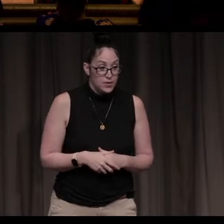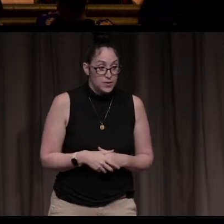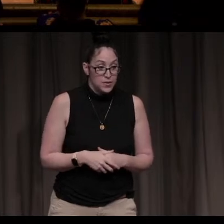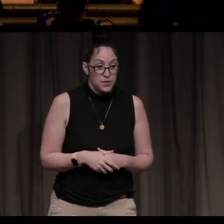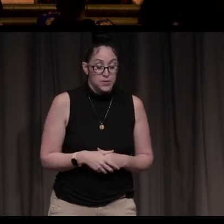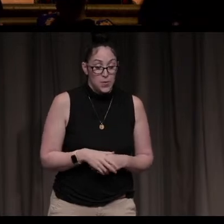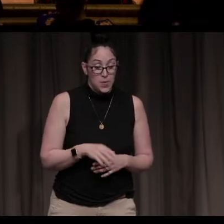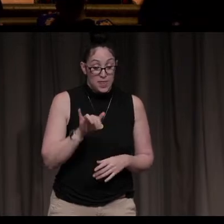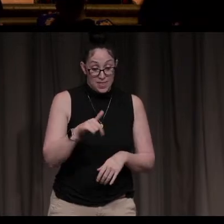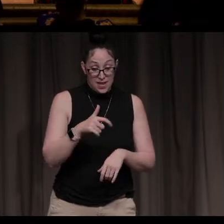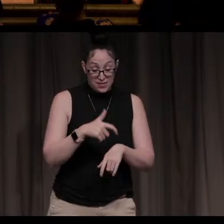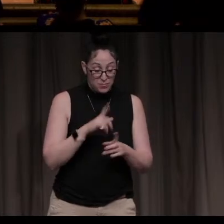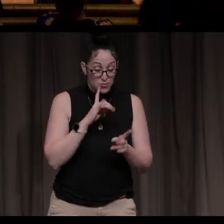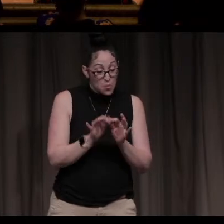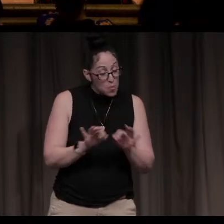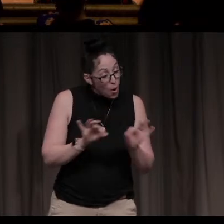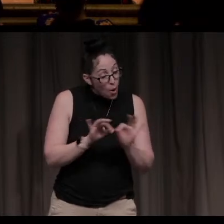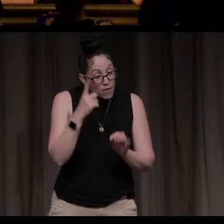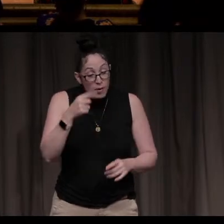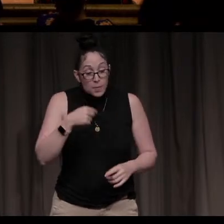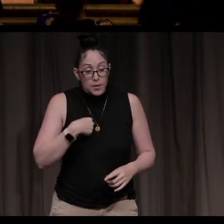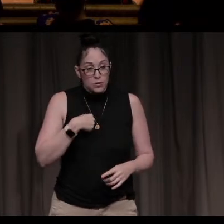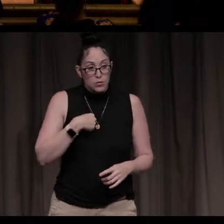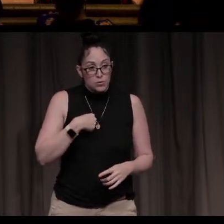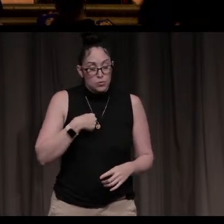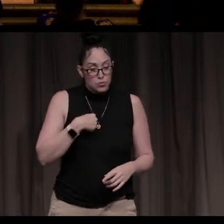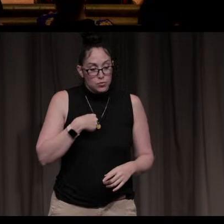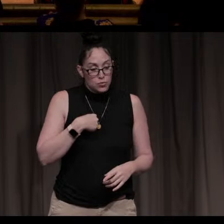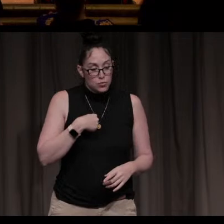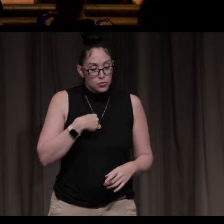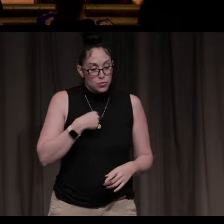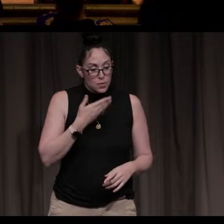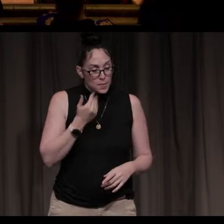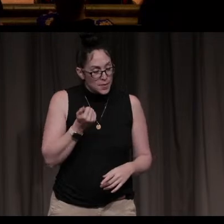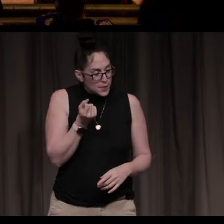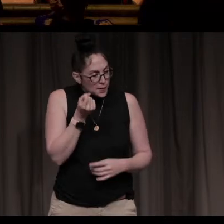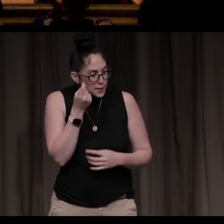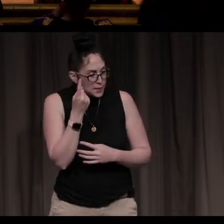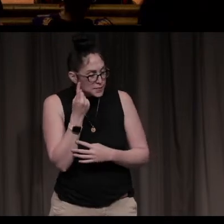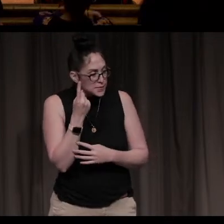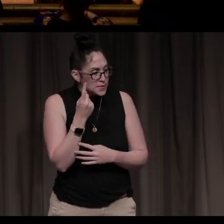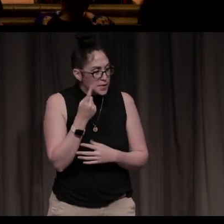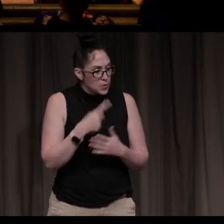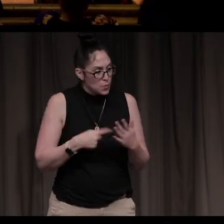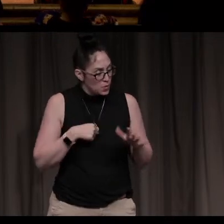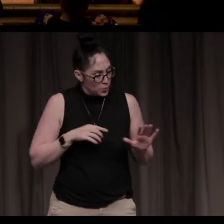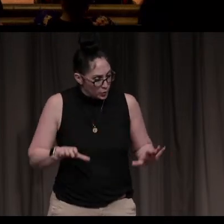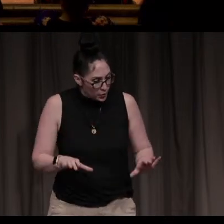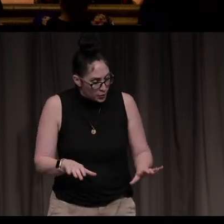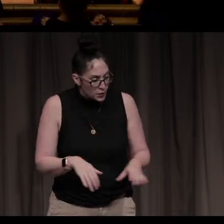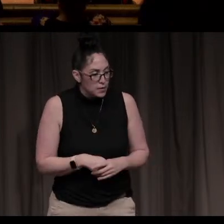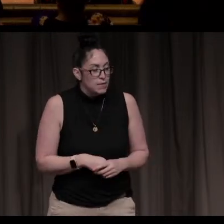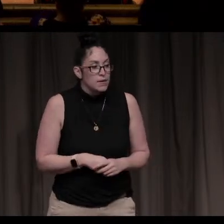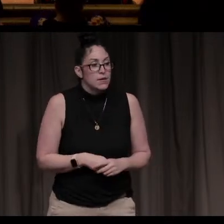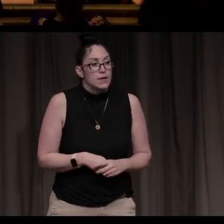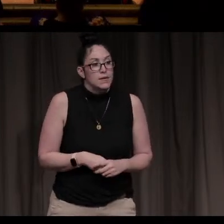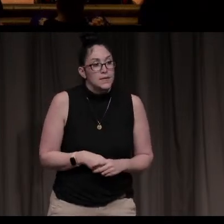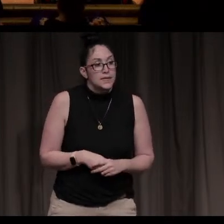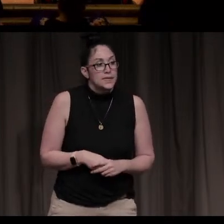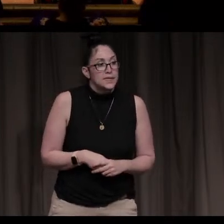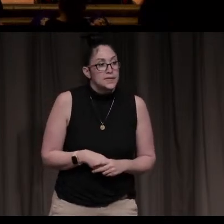at least for me, to, I think, really understand better the project, understand better what we were doing, understand